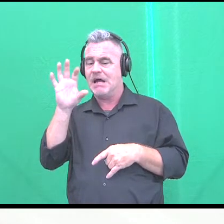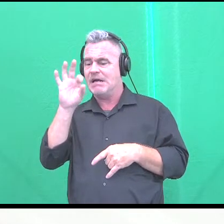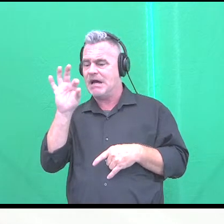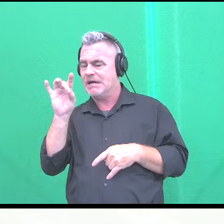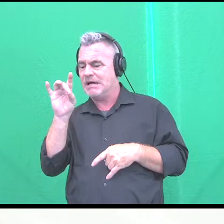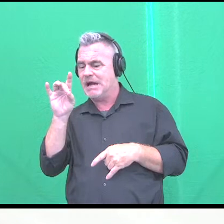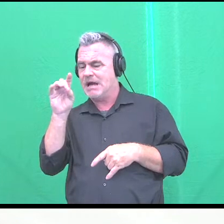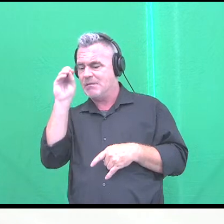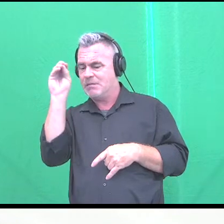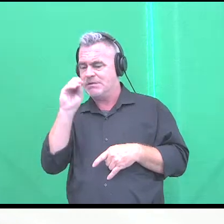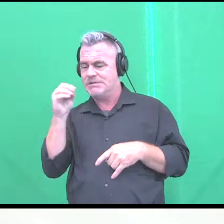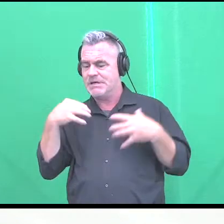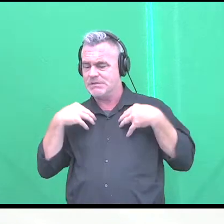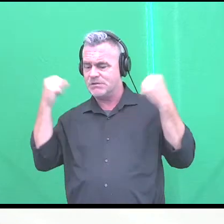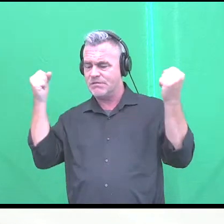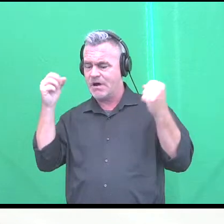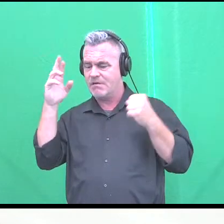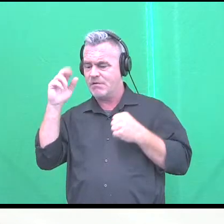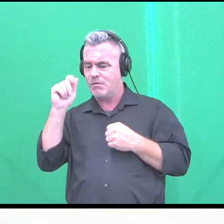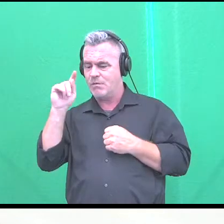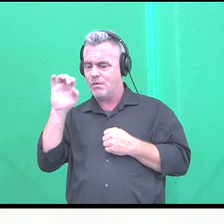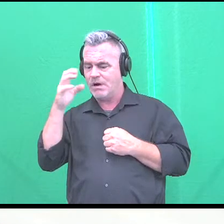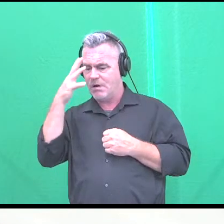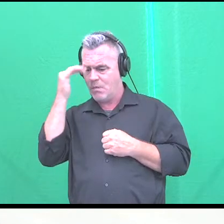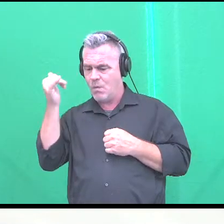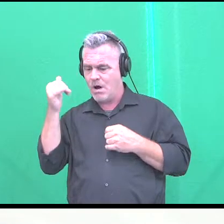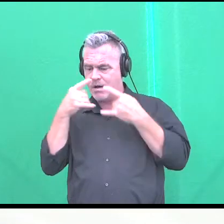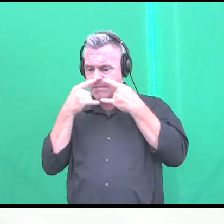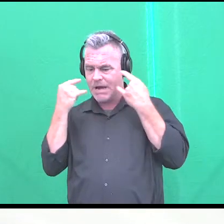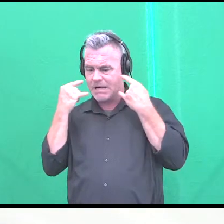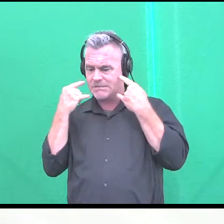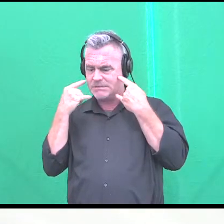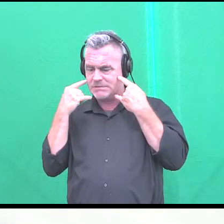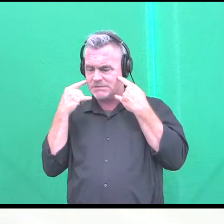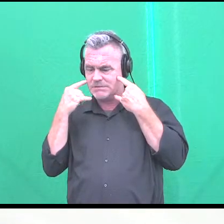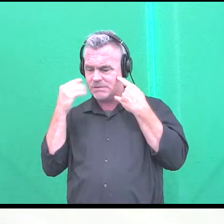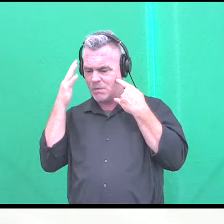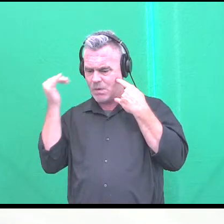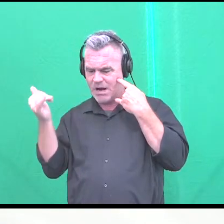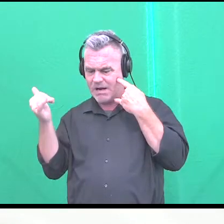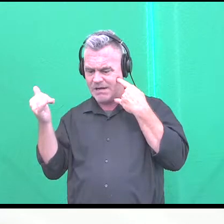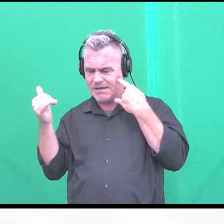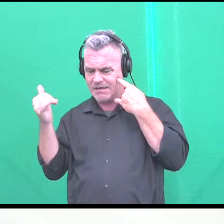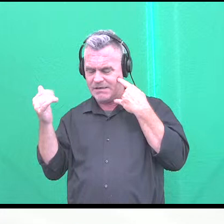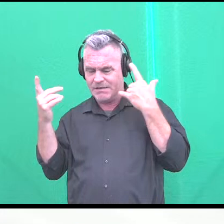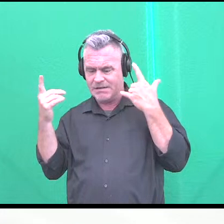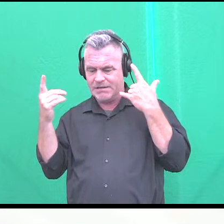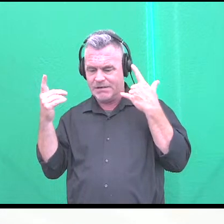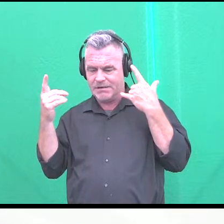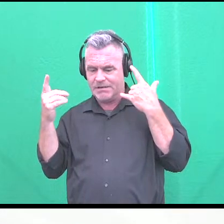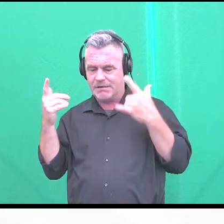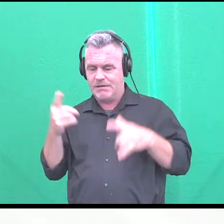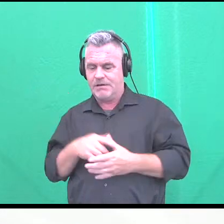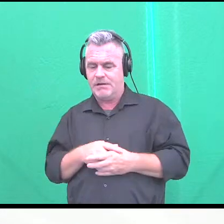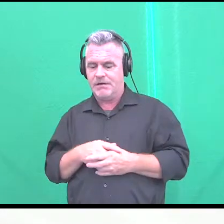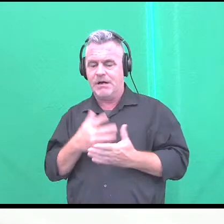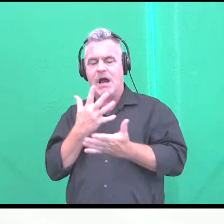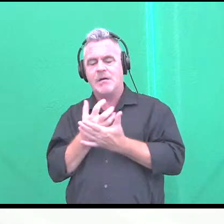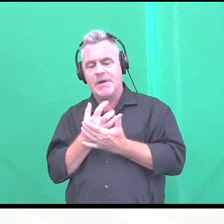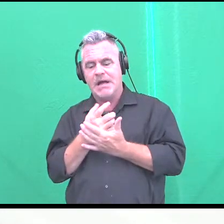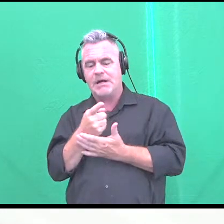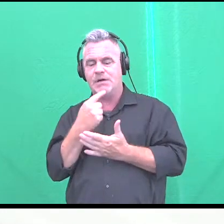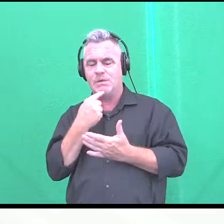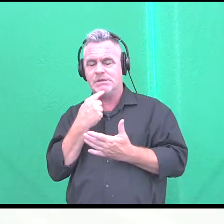COVID. Why are we making them wear masks? I just want to beg you and implore you to please